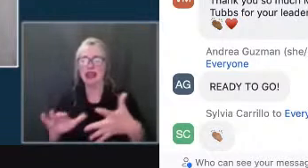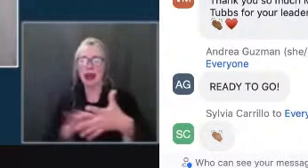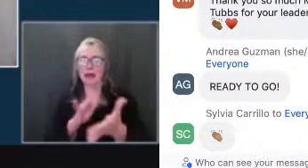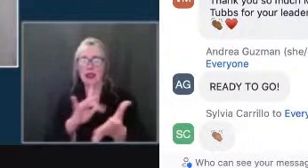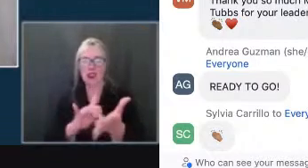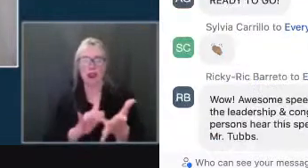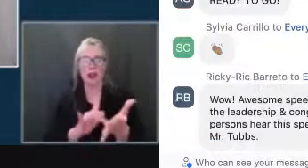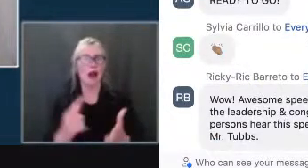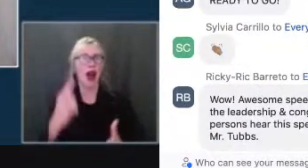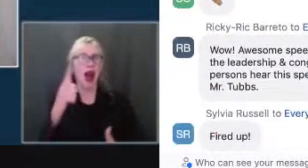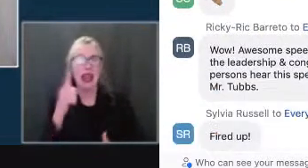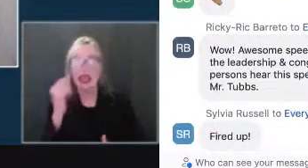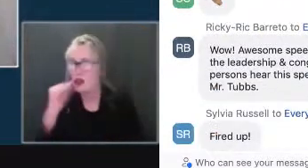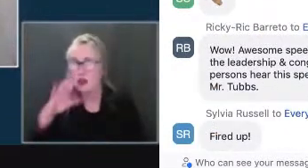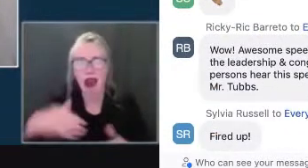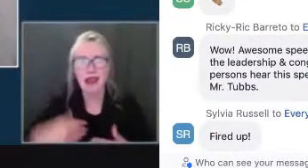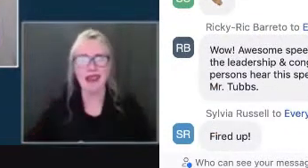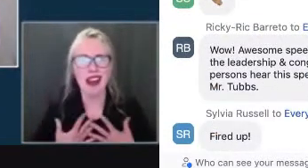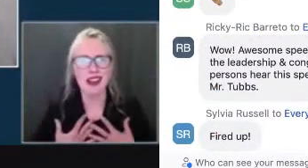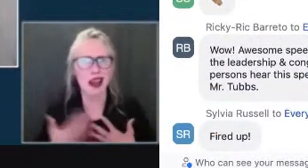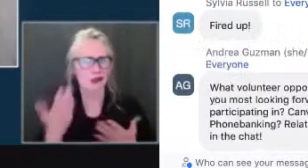what will fire you up. General session